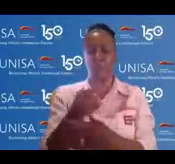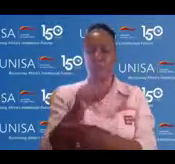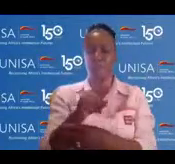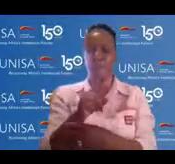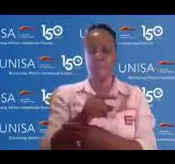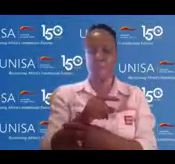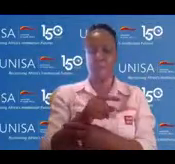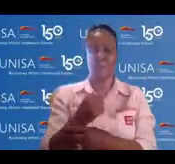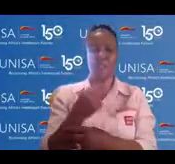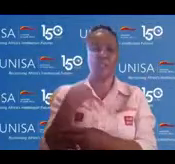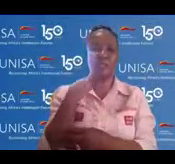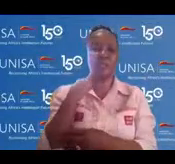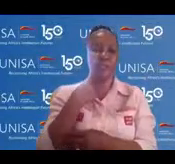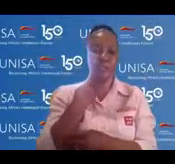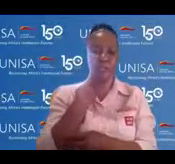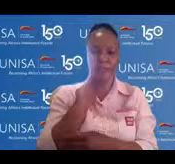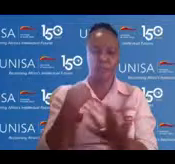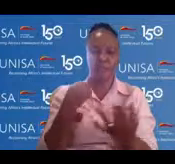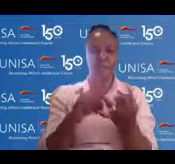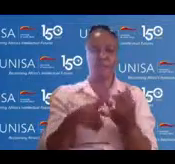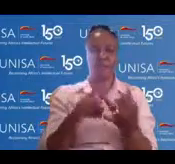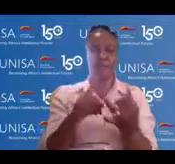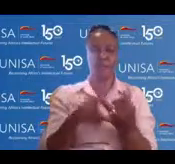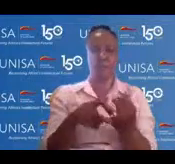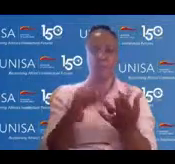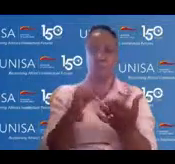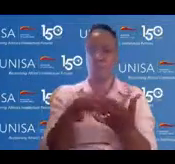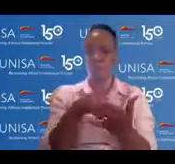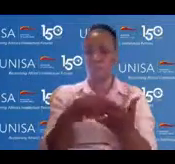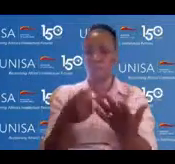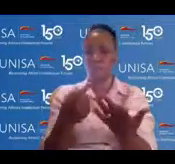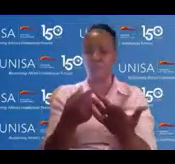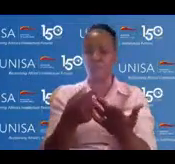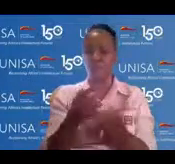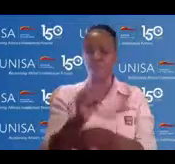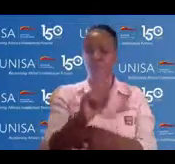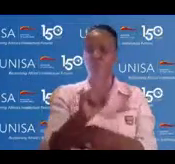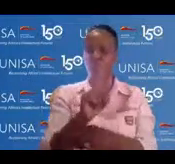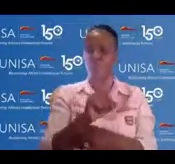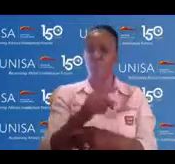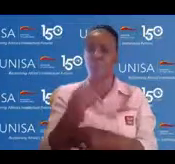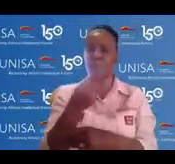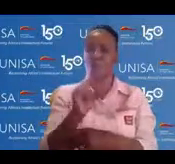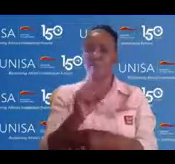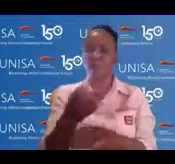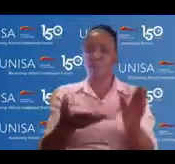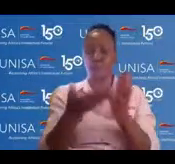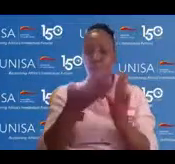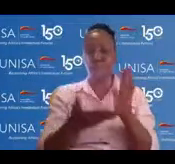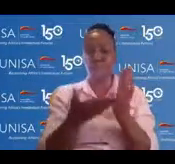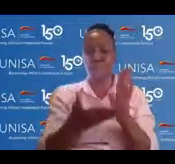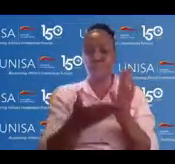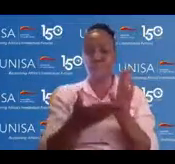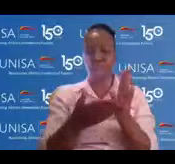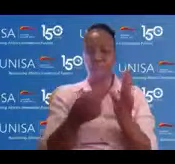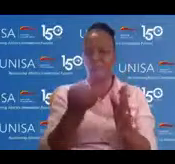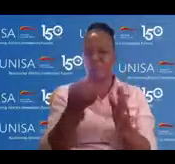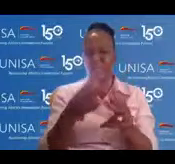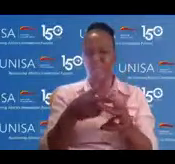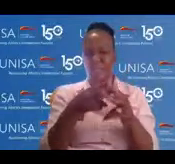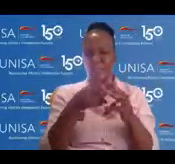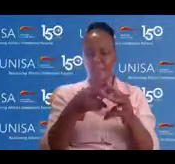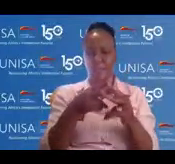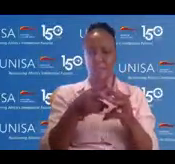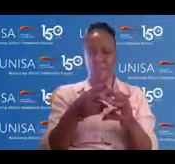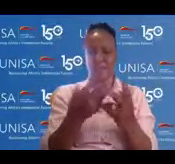it collusion? What do you think that one is? It's a bit of a tougher one. I have fabrication